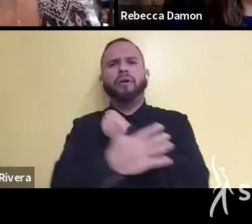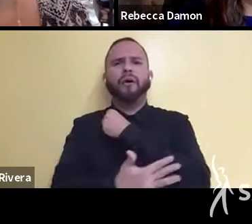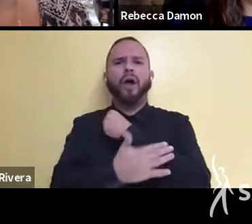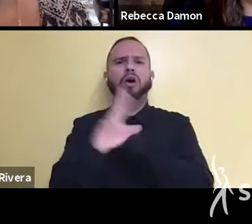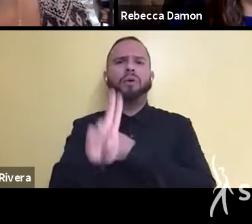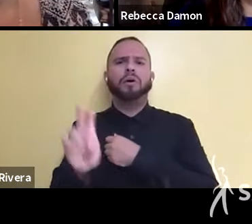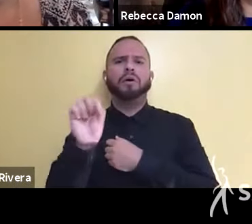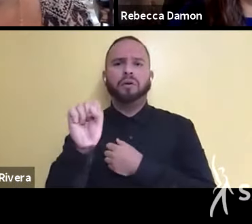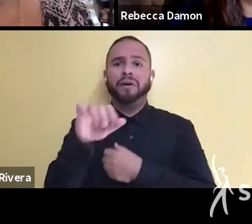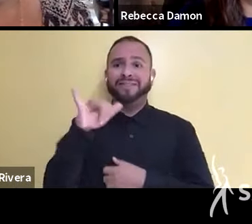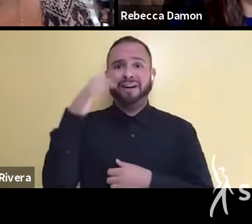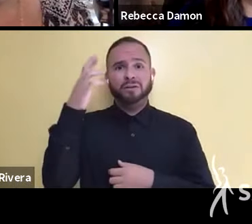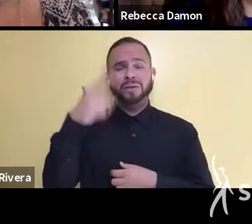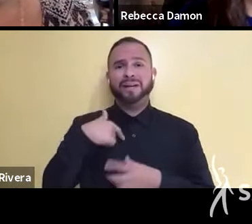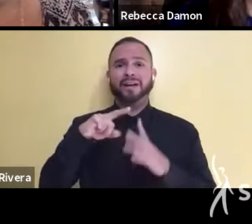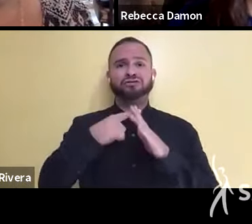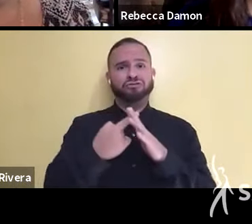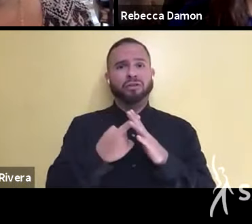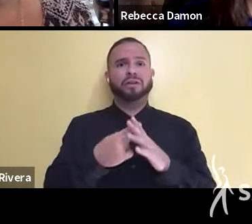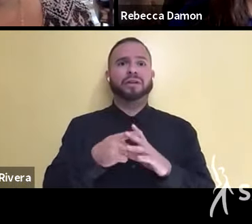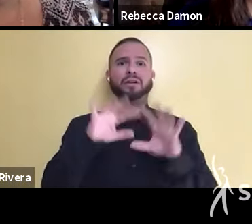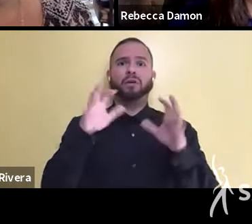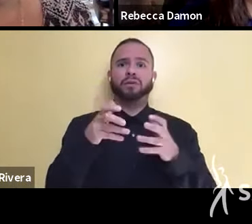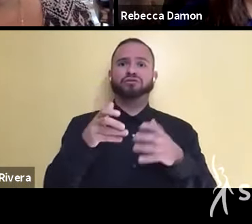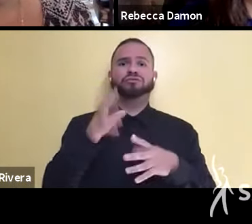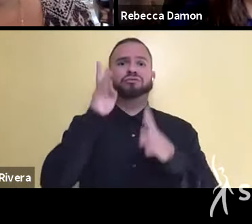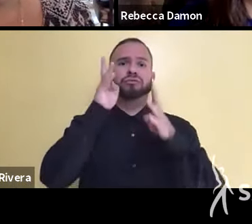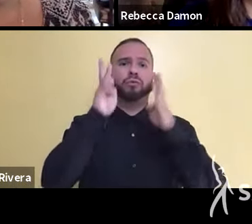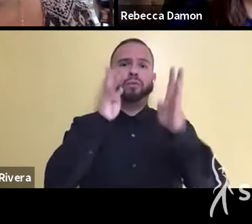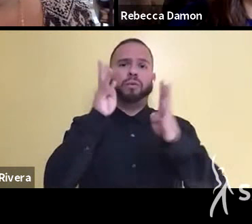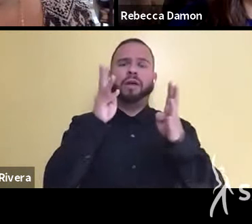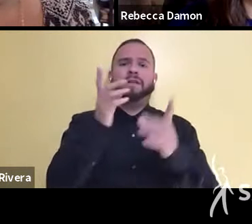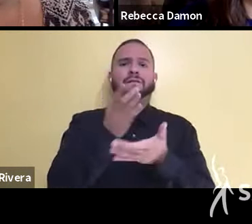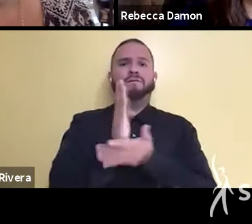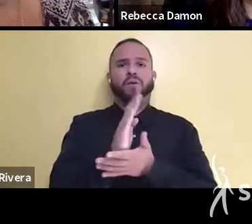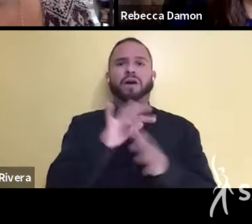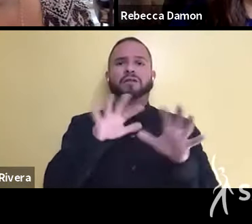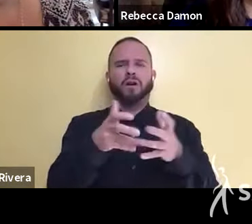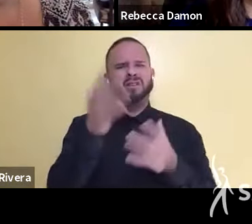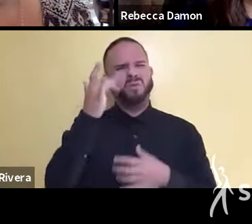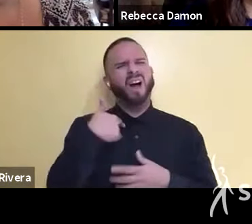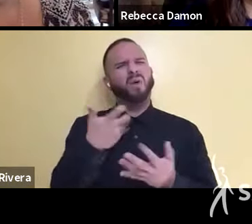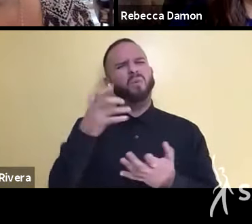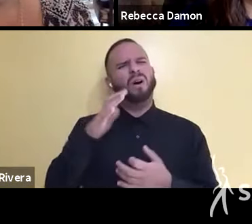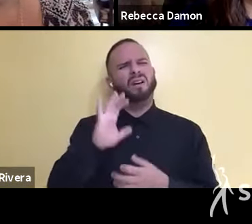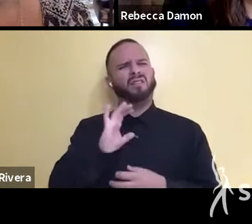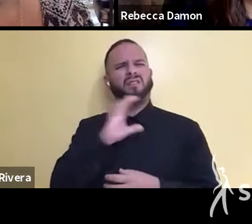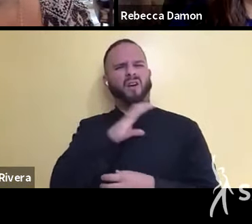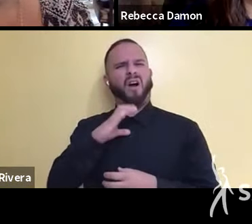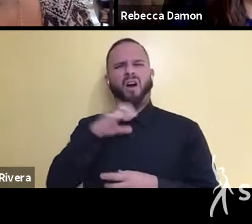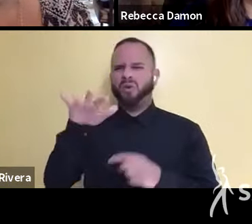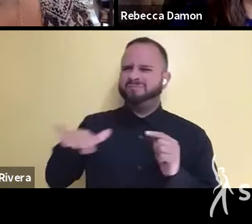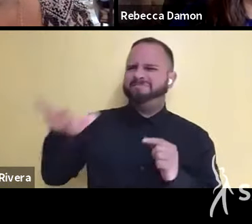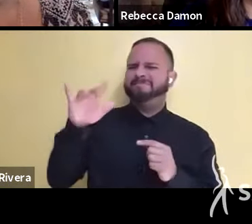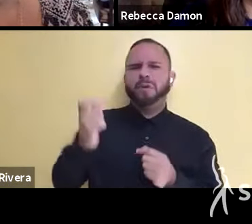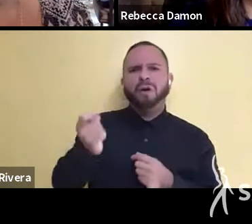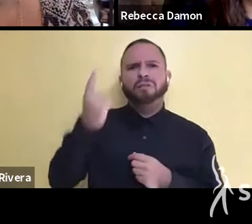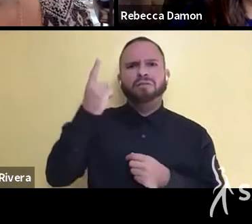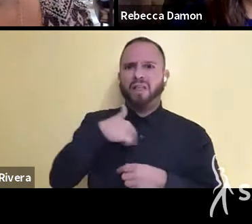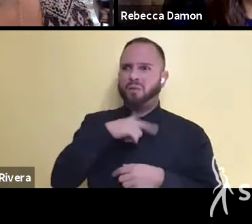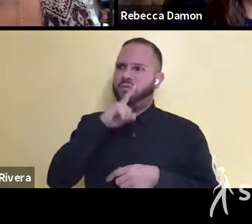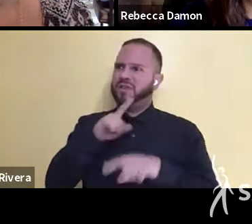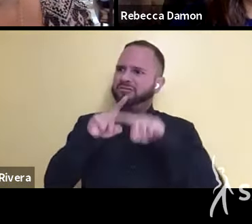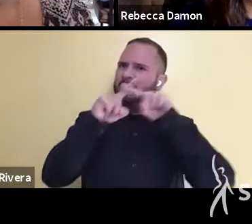why I started the Congressional Creative Rights Caucus, because I wanted more of my colleagues in Congress to understand just how much we depend on your